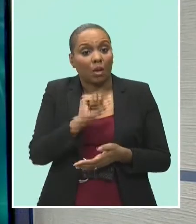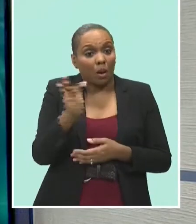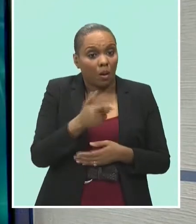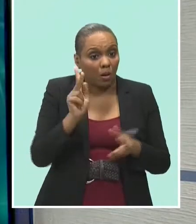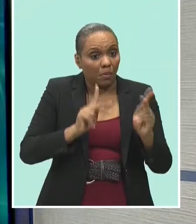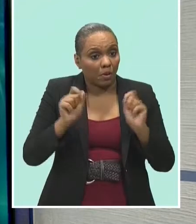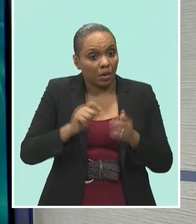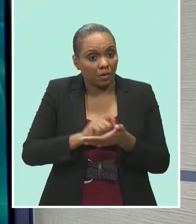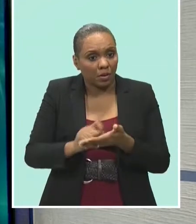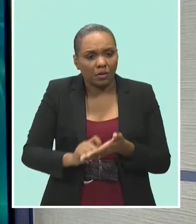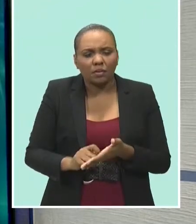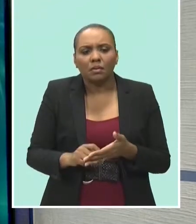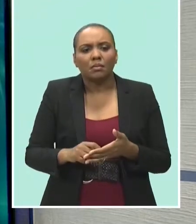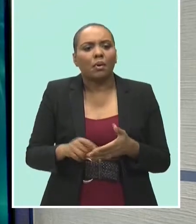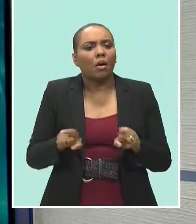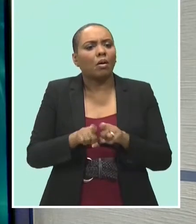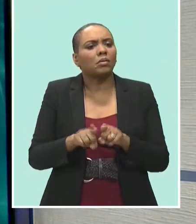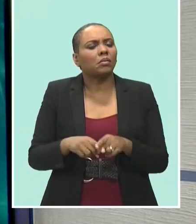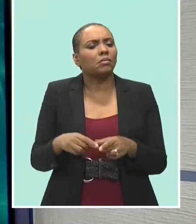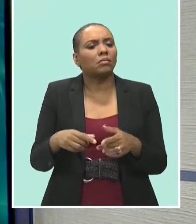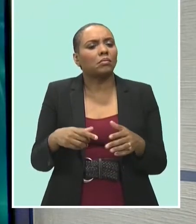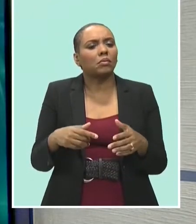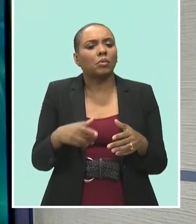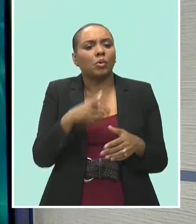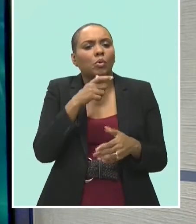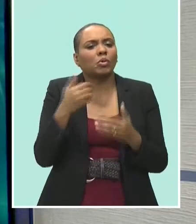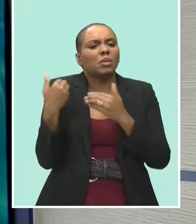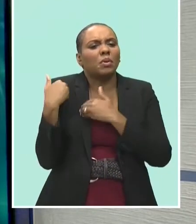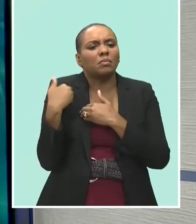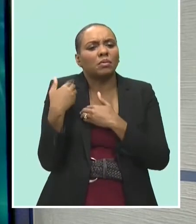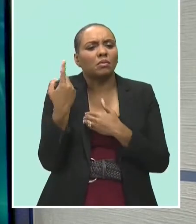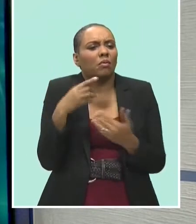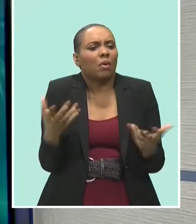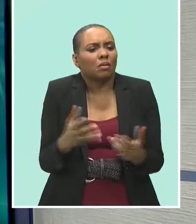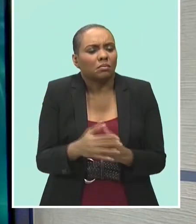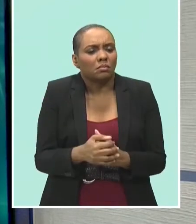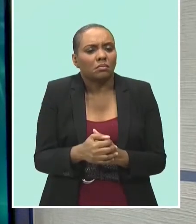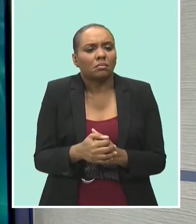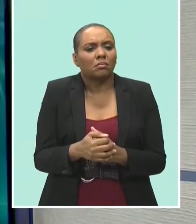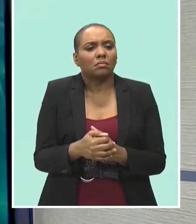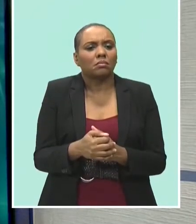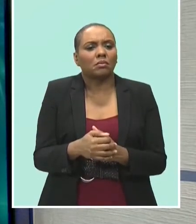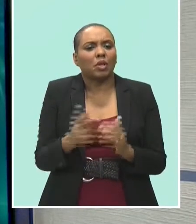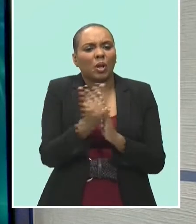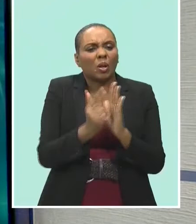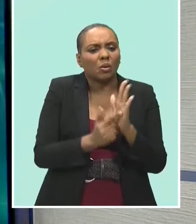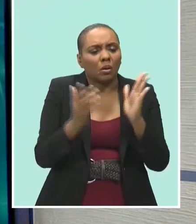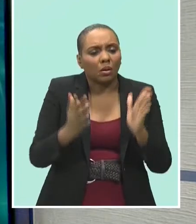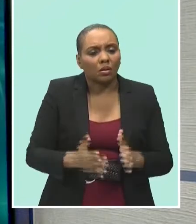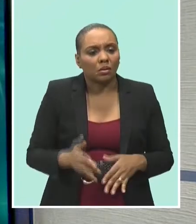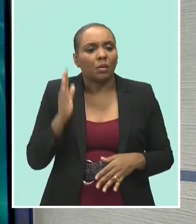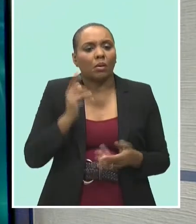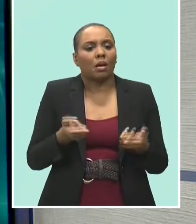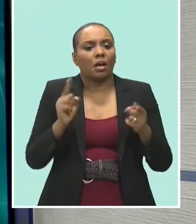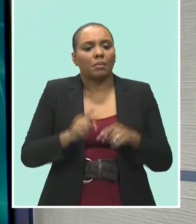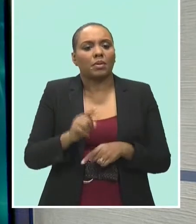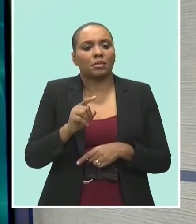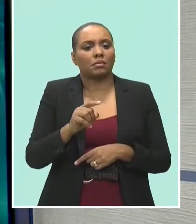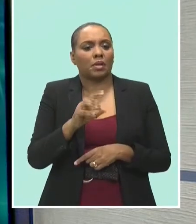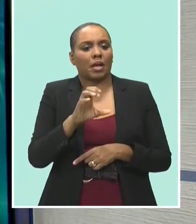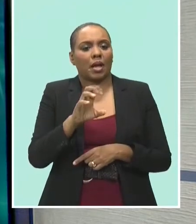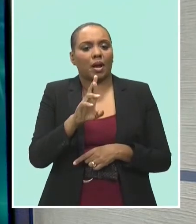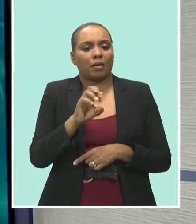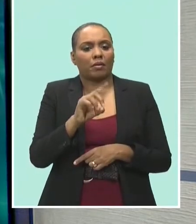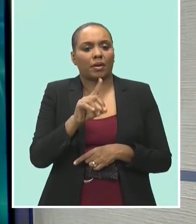and responsibilities regarding the power of attorney as well as the executor. It will come off at the Belmont branch of the credit union